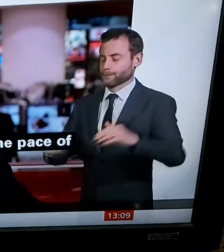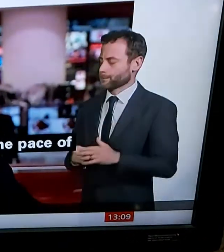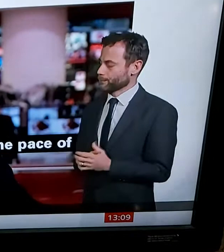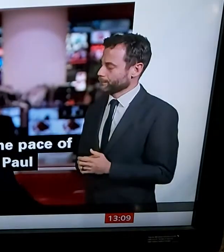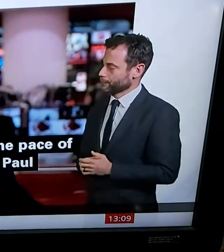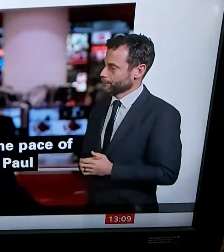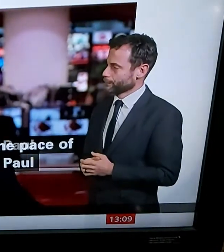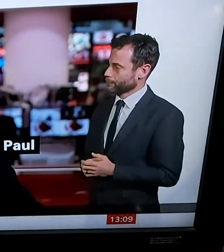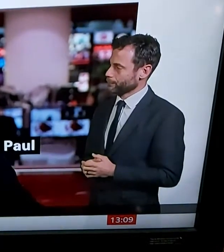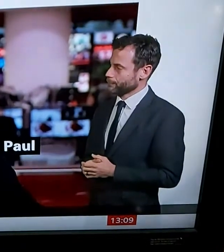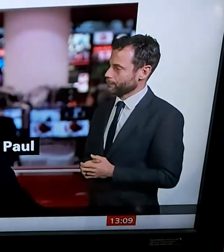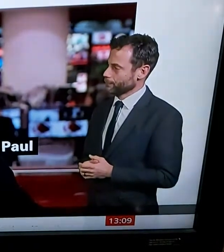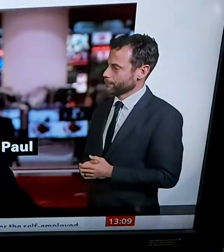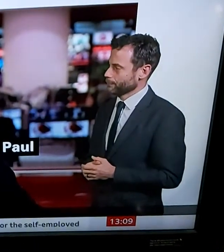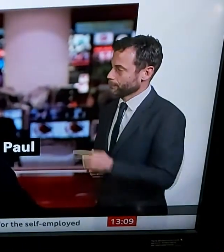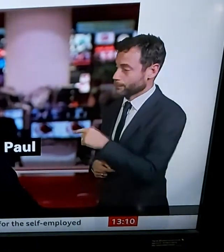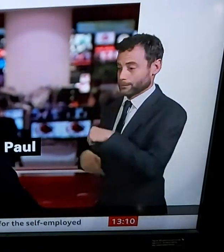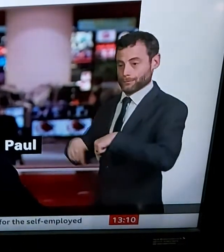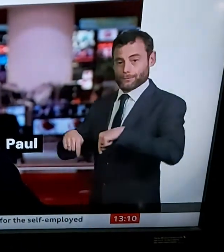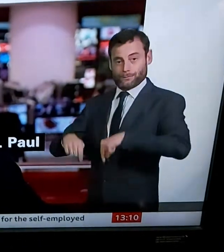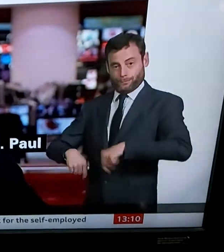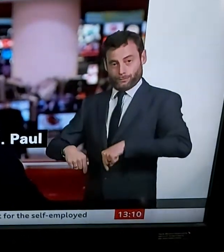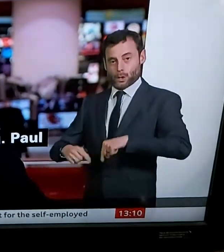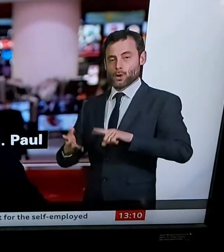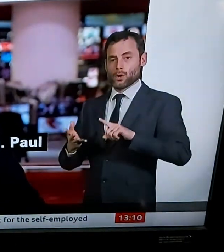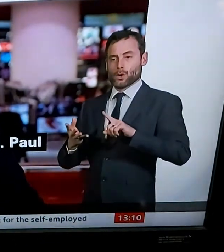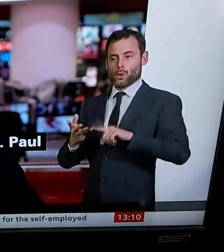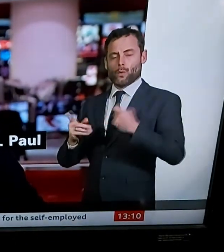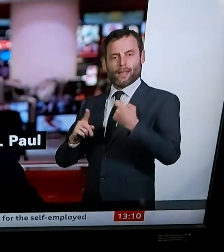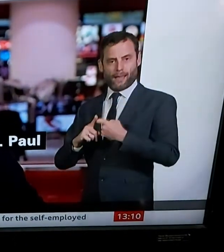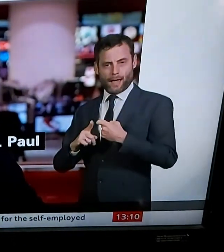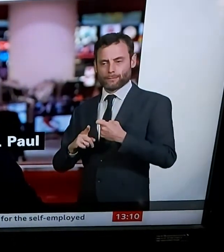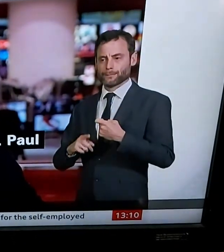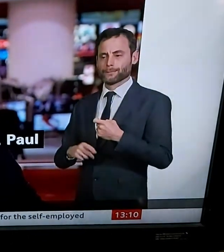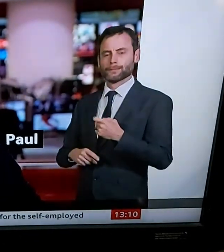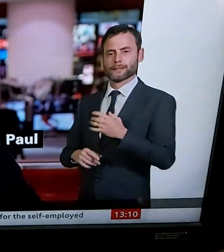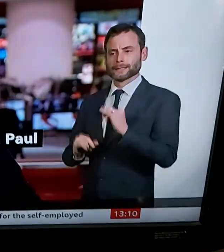Well, back here, the peak of demand for intensive care beds is expected to come in